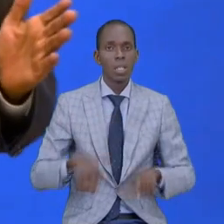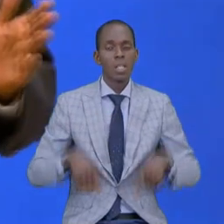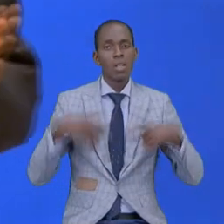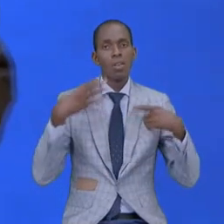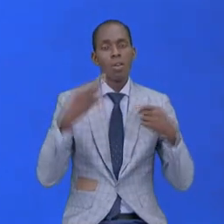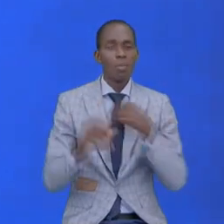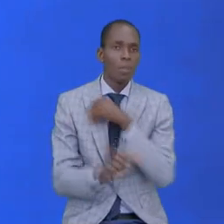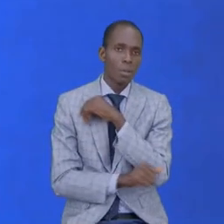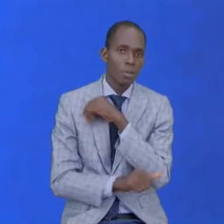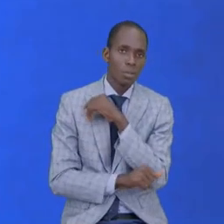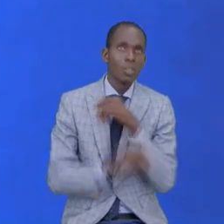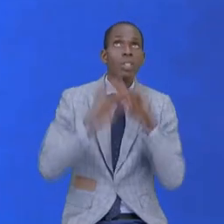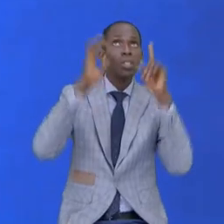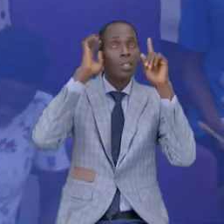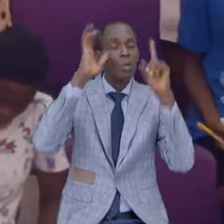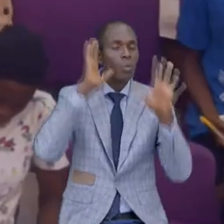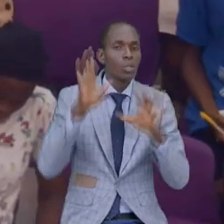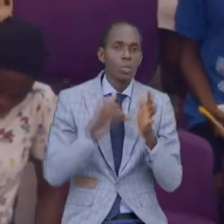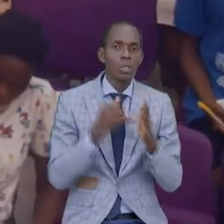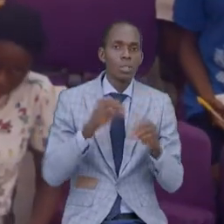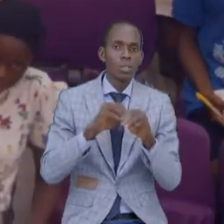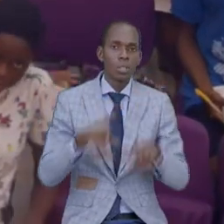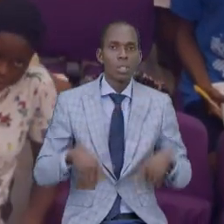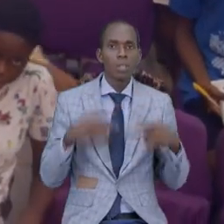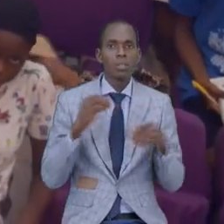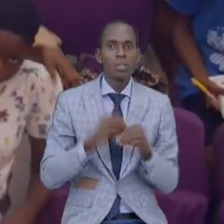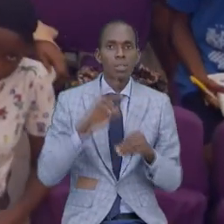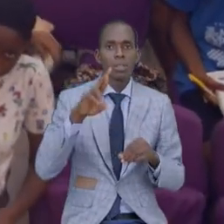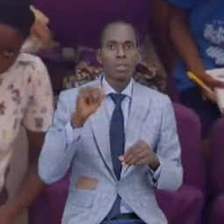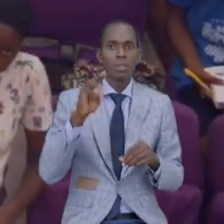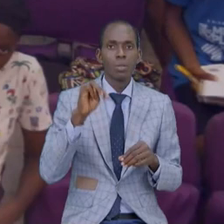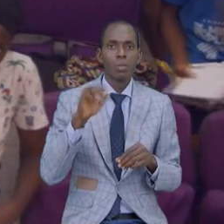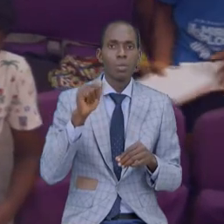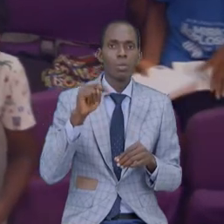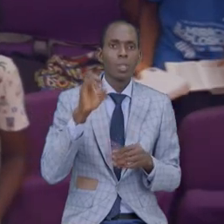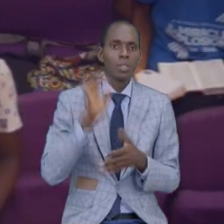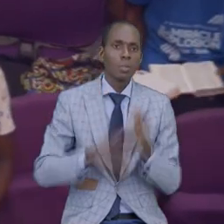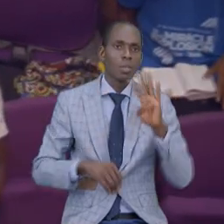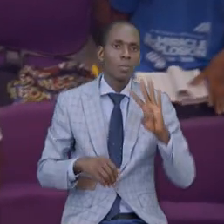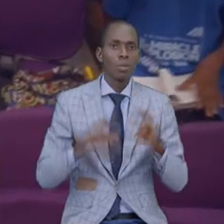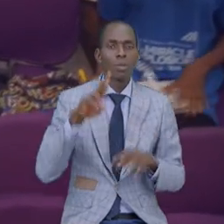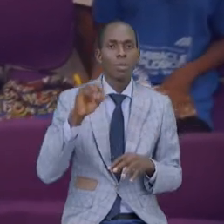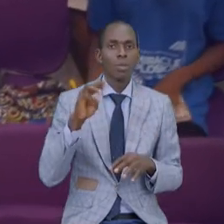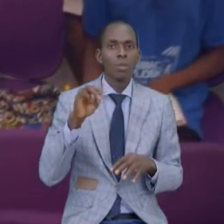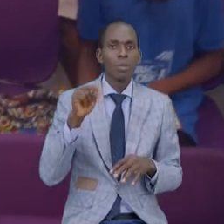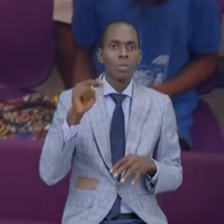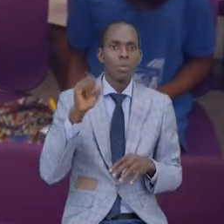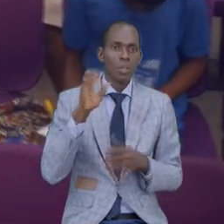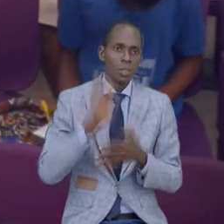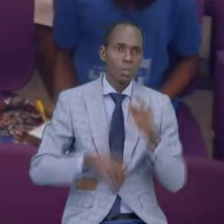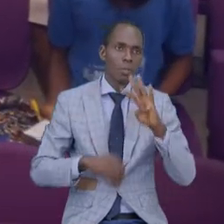Abraham, he will do in your life. Romans chapter 4, we're looking at verse 3.